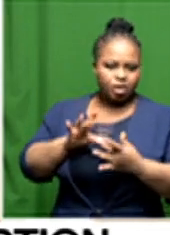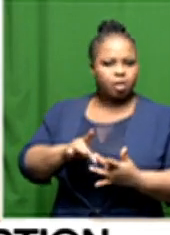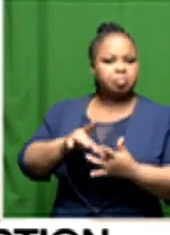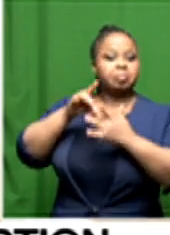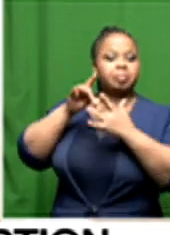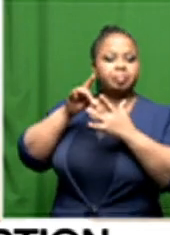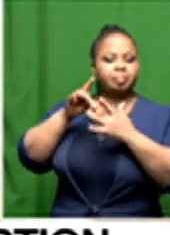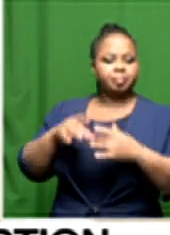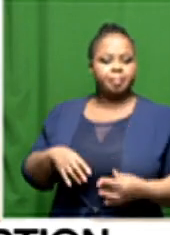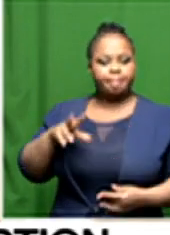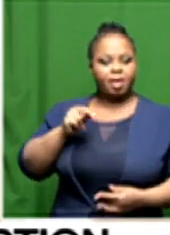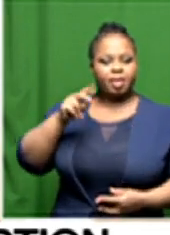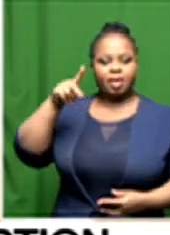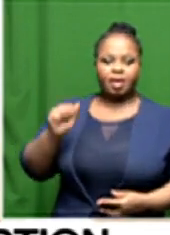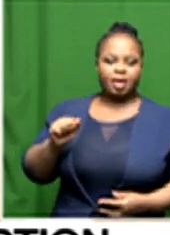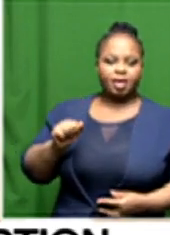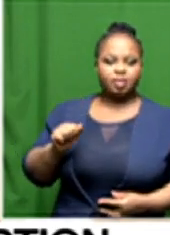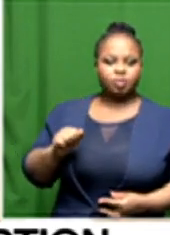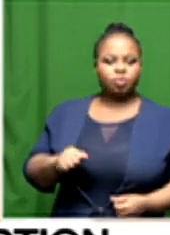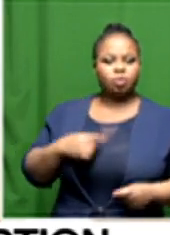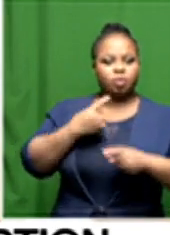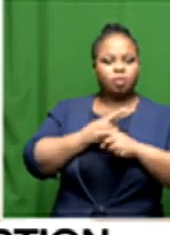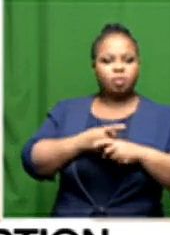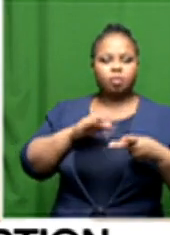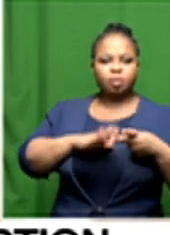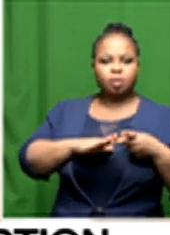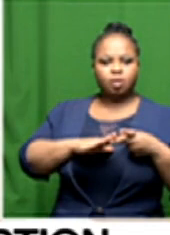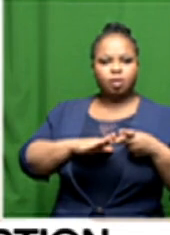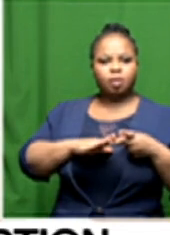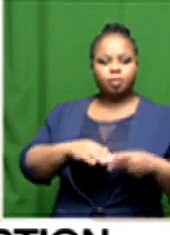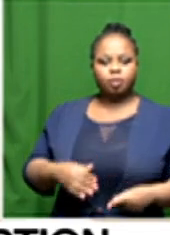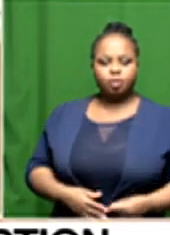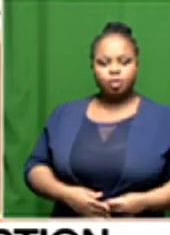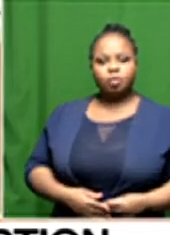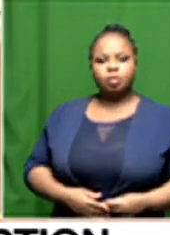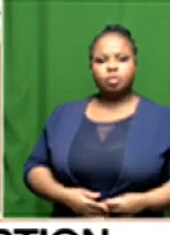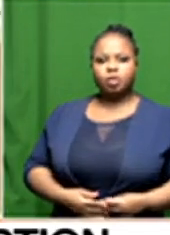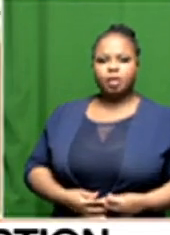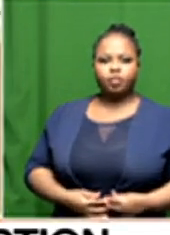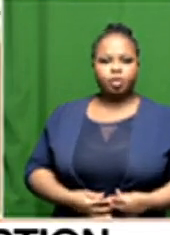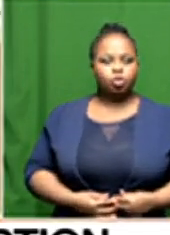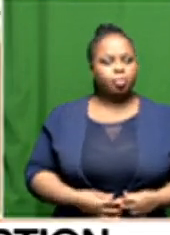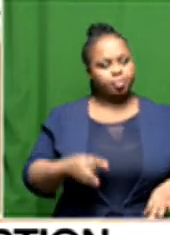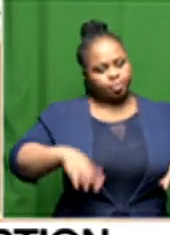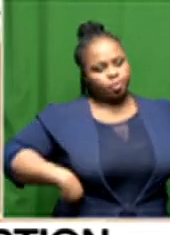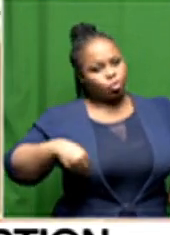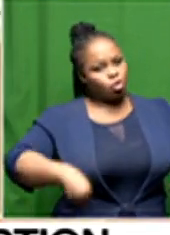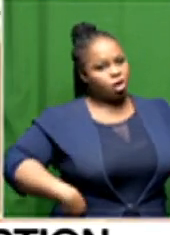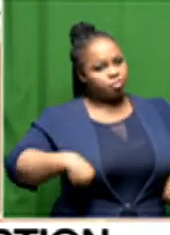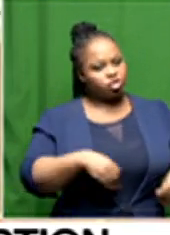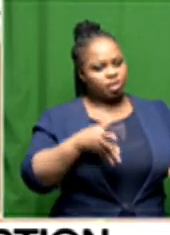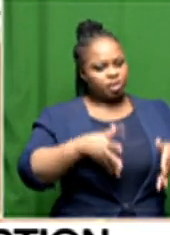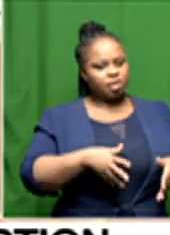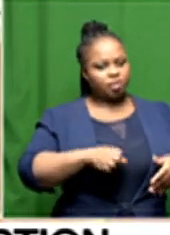unique. And Nkandla is certainly one story that isn't unique in our history. Right. Nick, let's talk about corruption in the